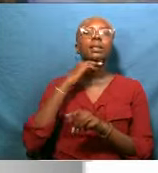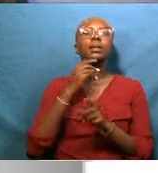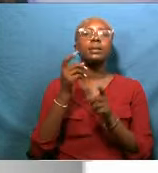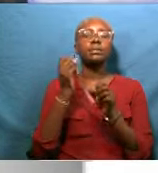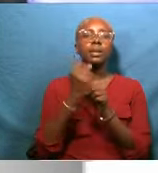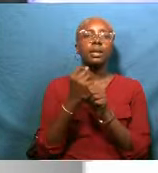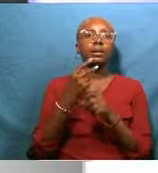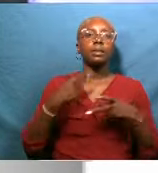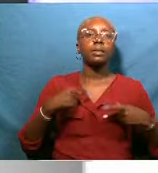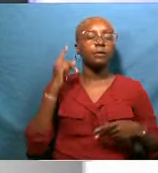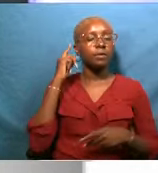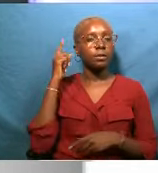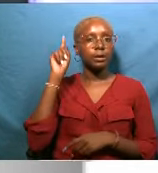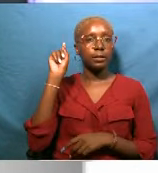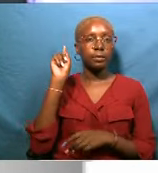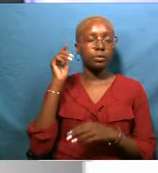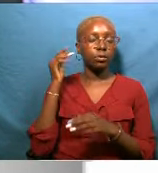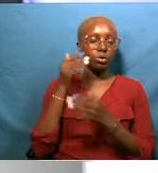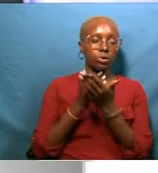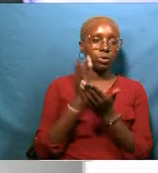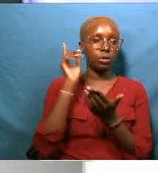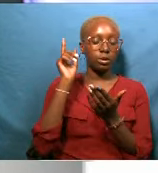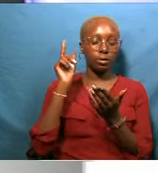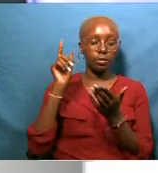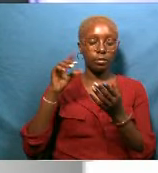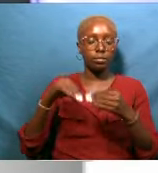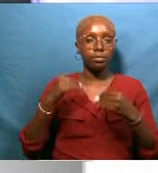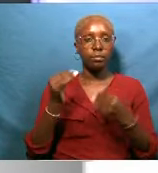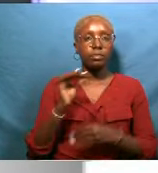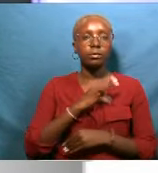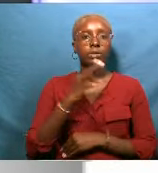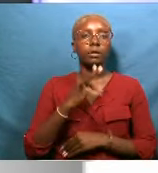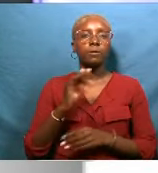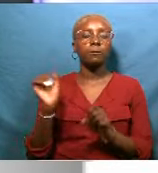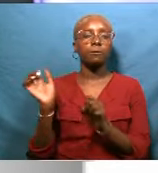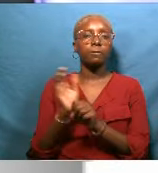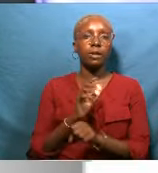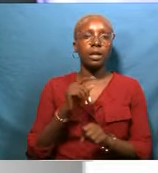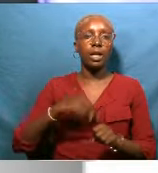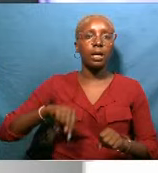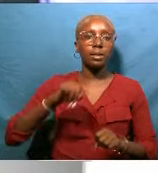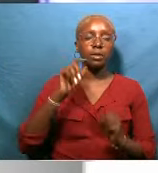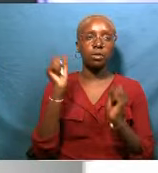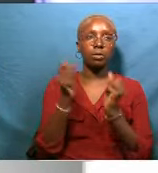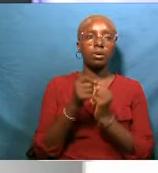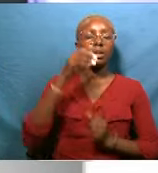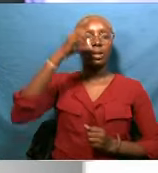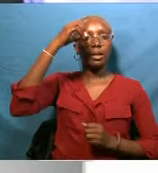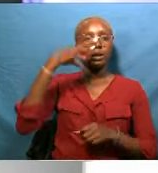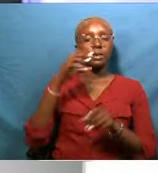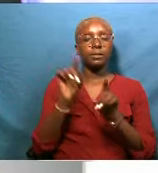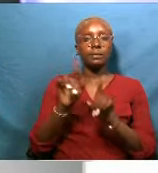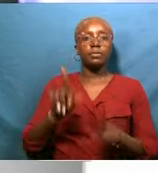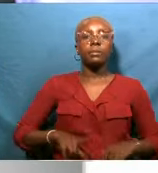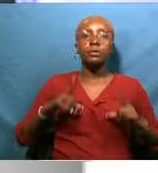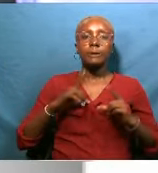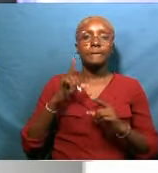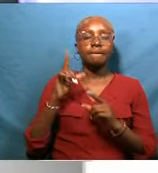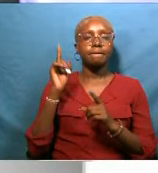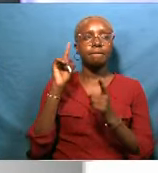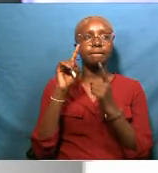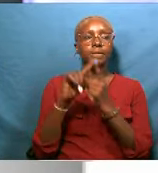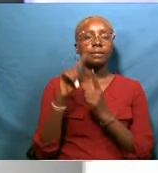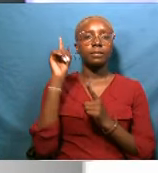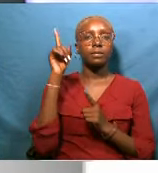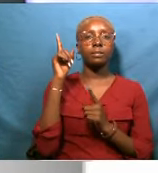for yourself. Through him you have poured out your Holy Spirit, filling us with light and life. Through him you have